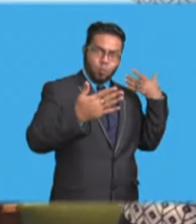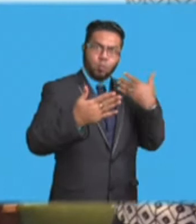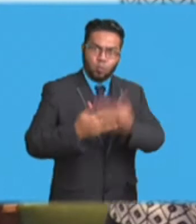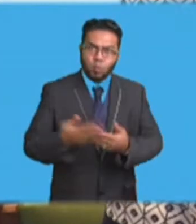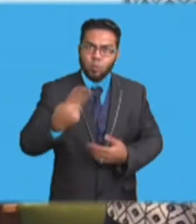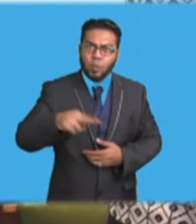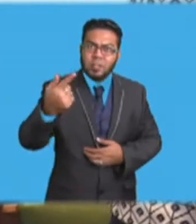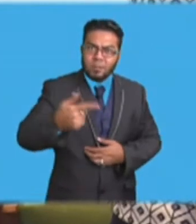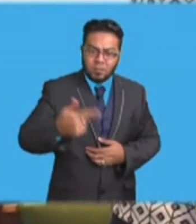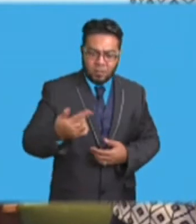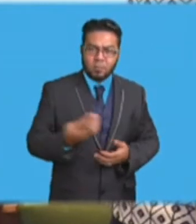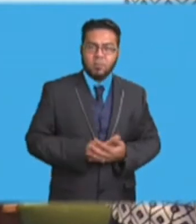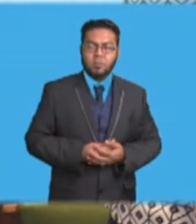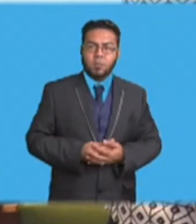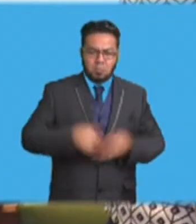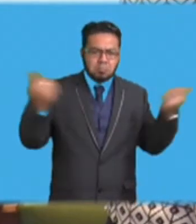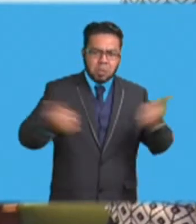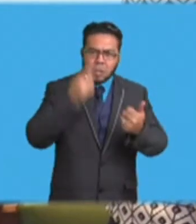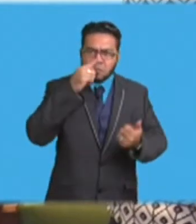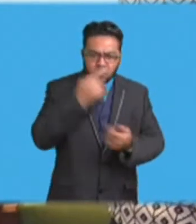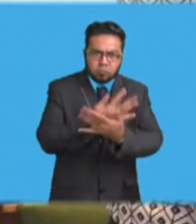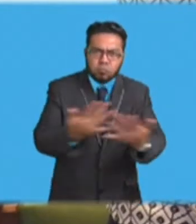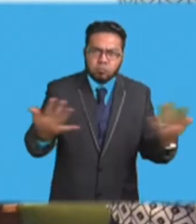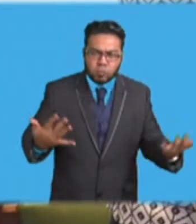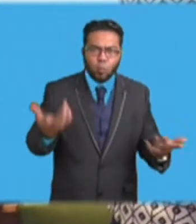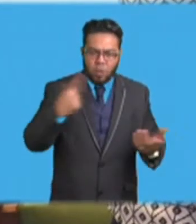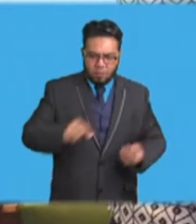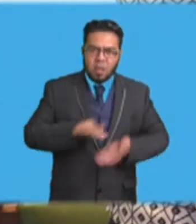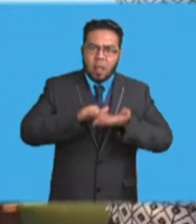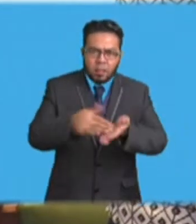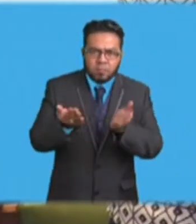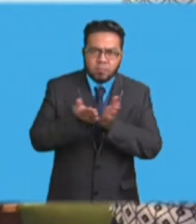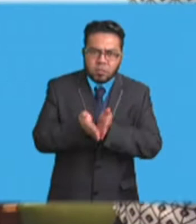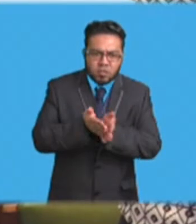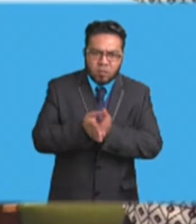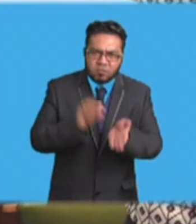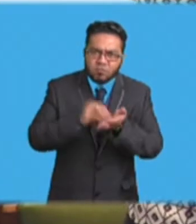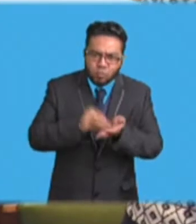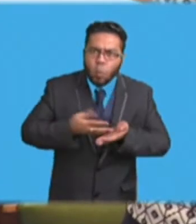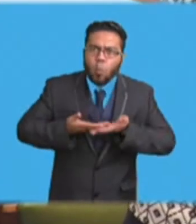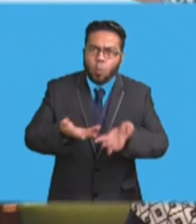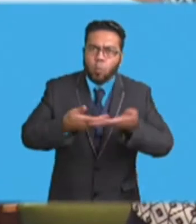13,446 Fijians have been served through awareness raising, and a further